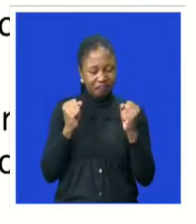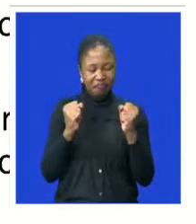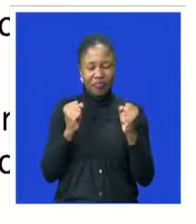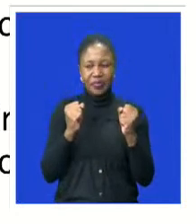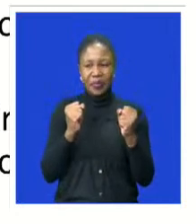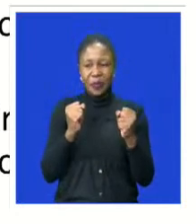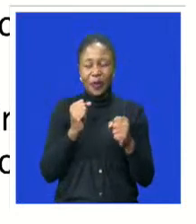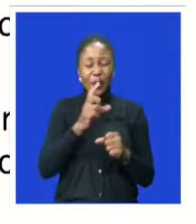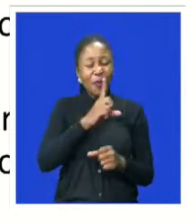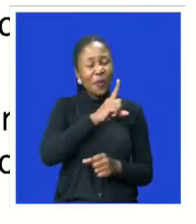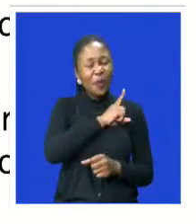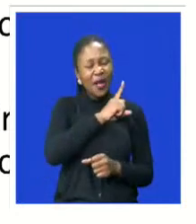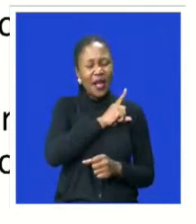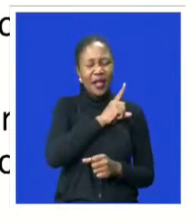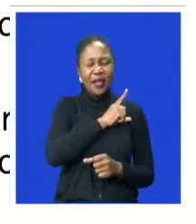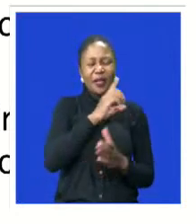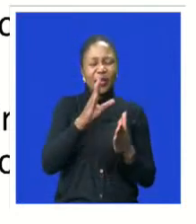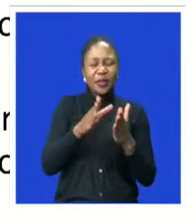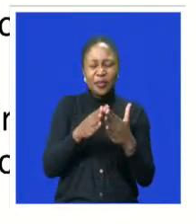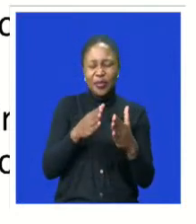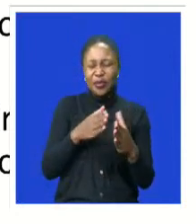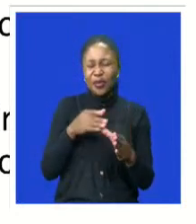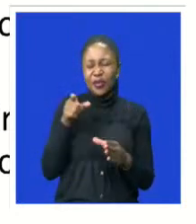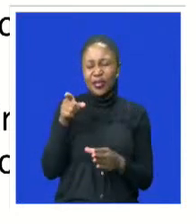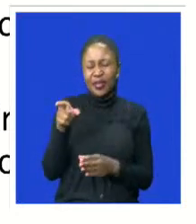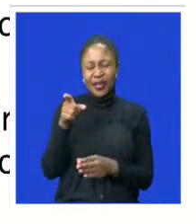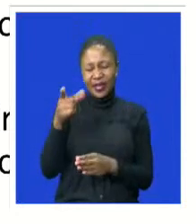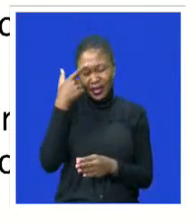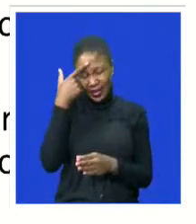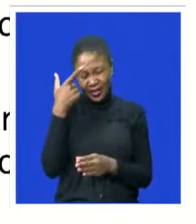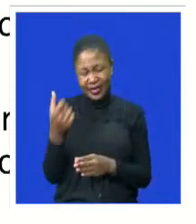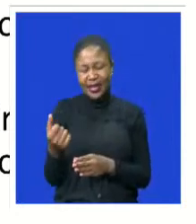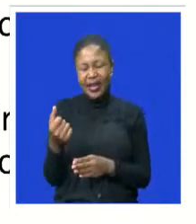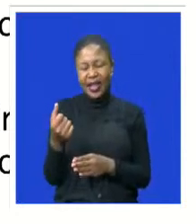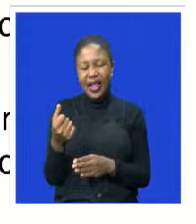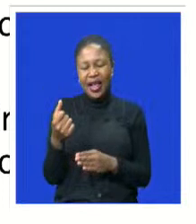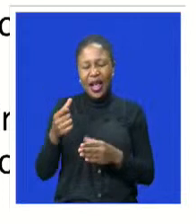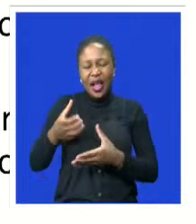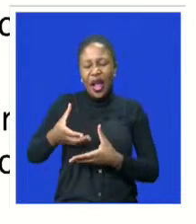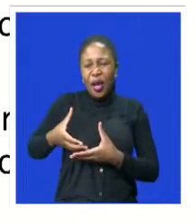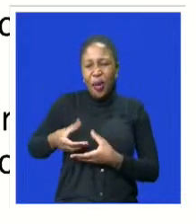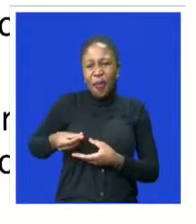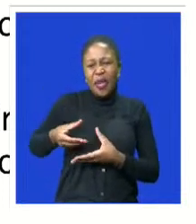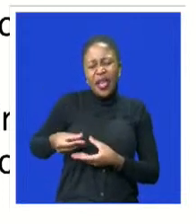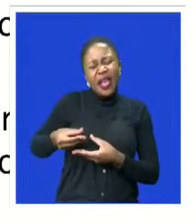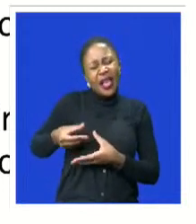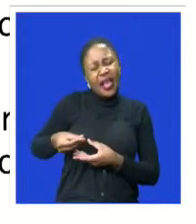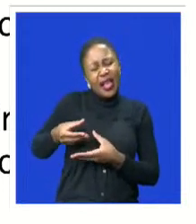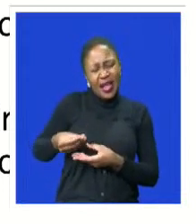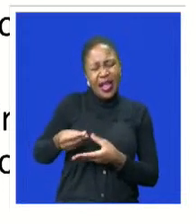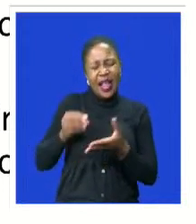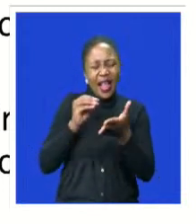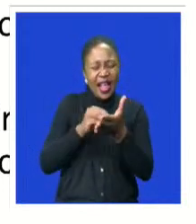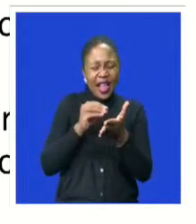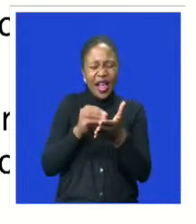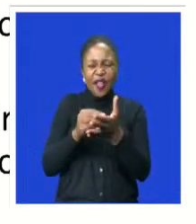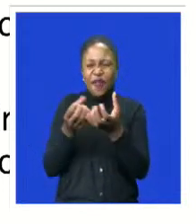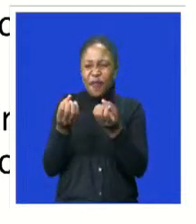we know that milk contains almost all the proteins that are needed by the